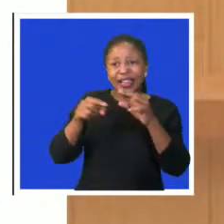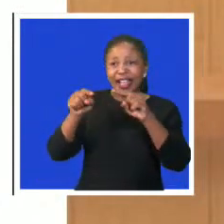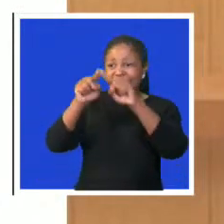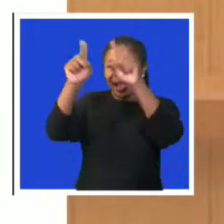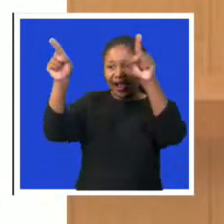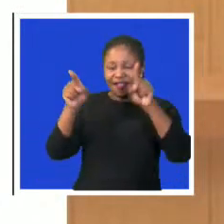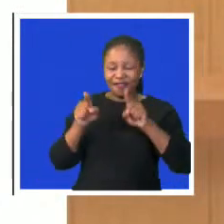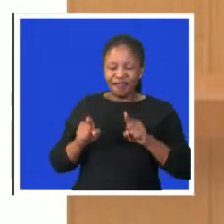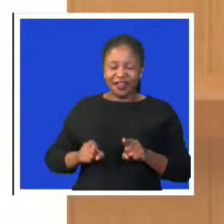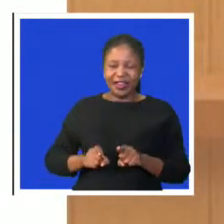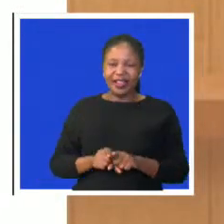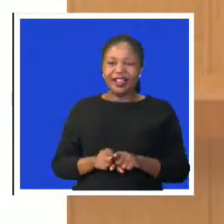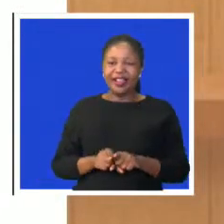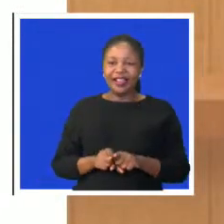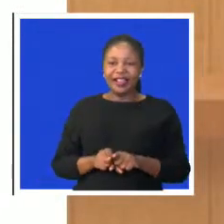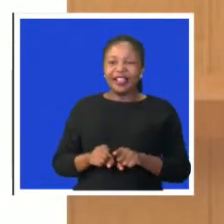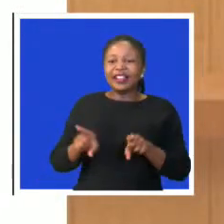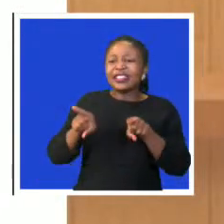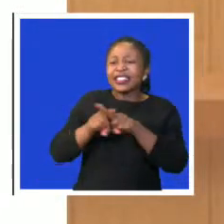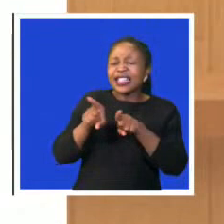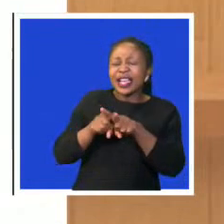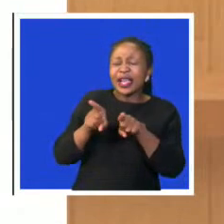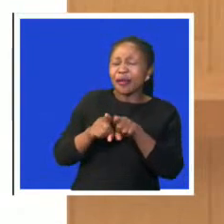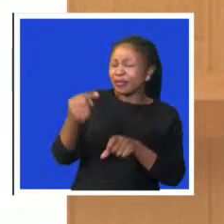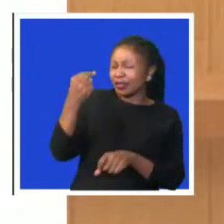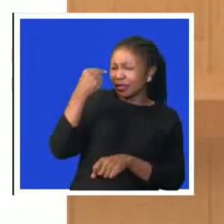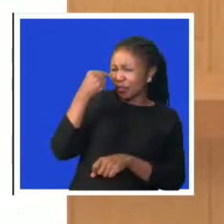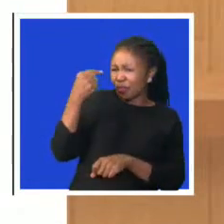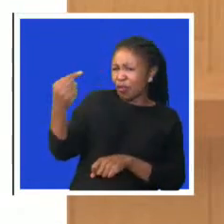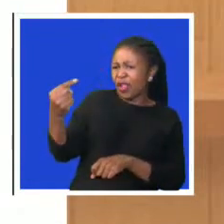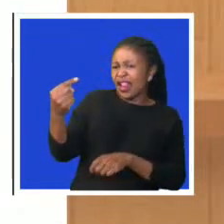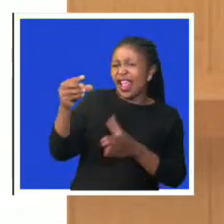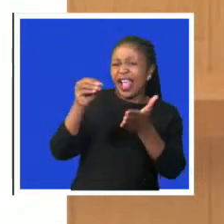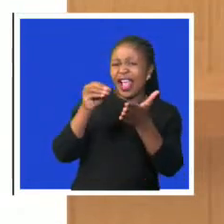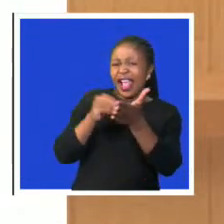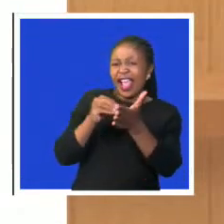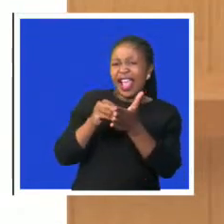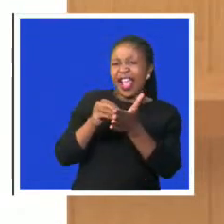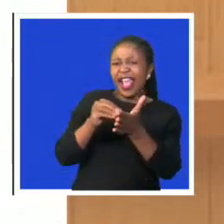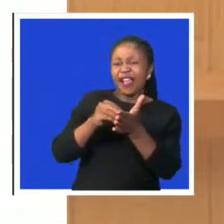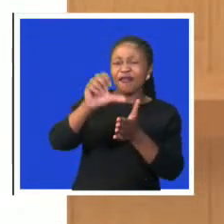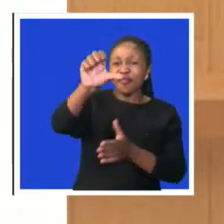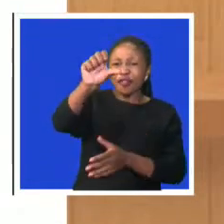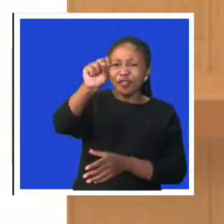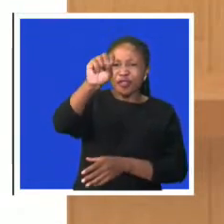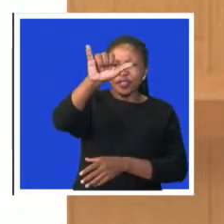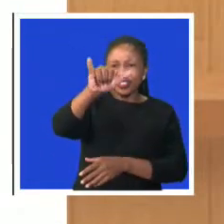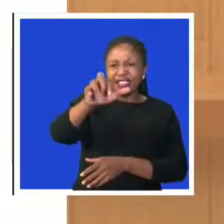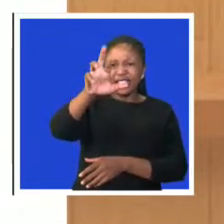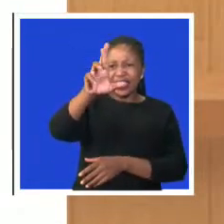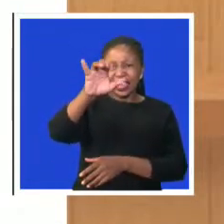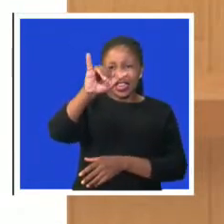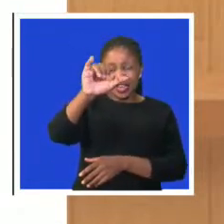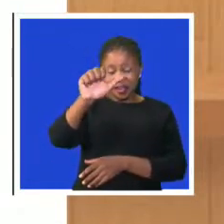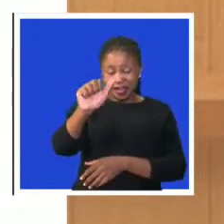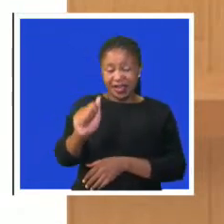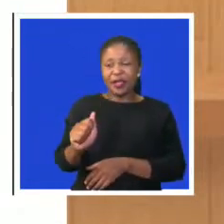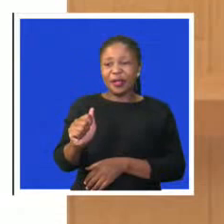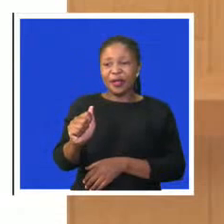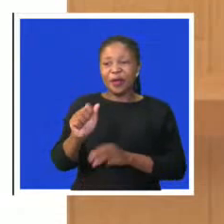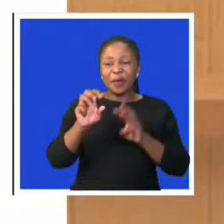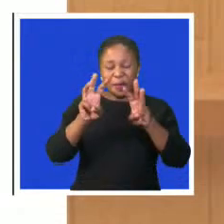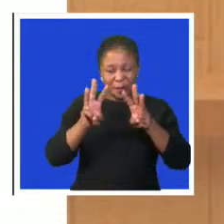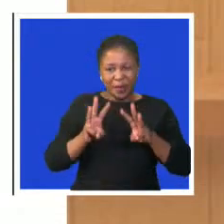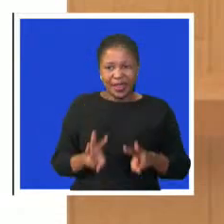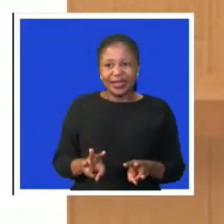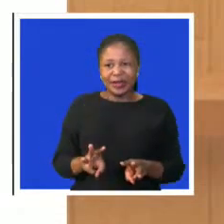there, which is Africa. We can also see on top there Syria, which is Middle East. Then in the